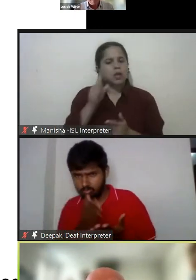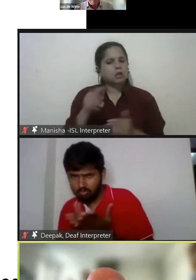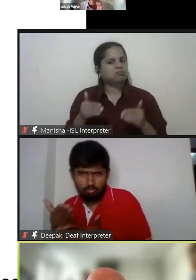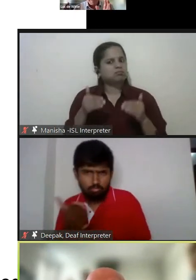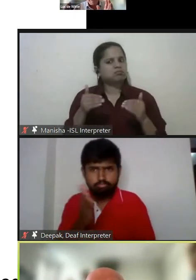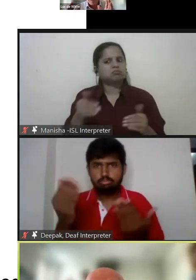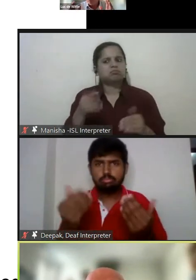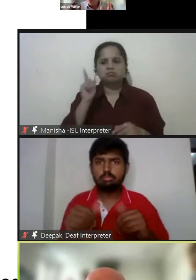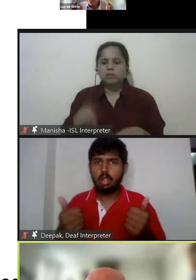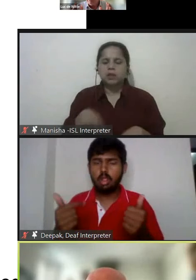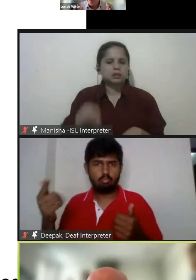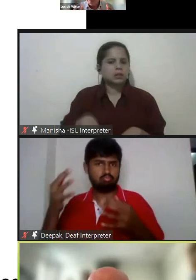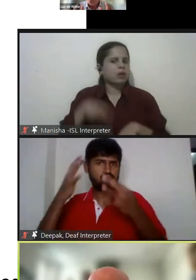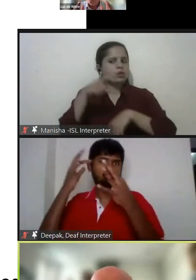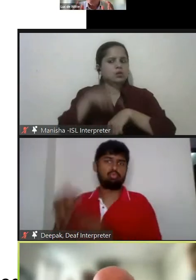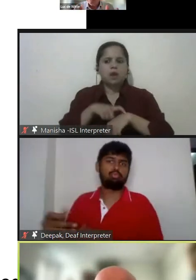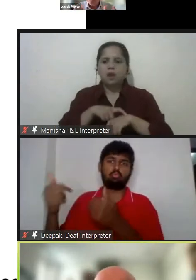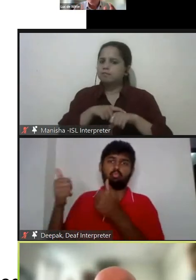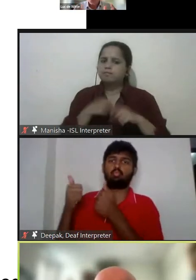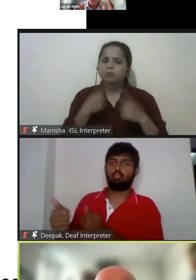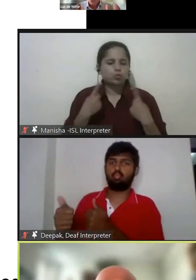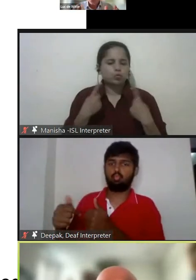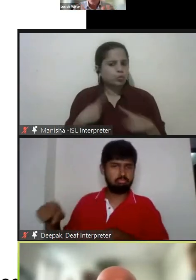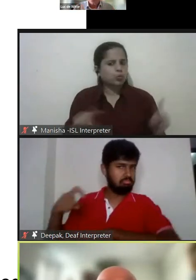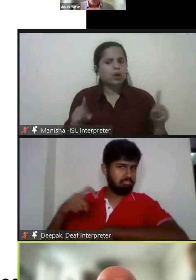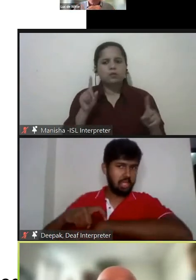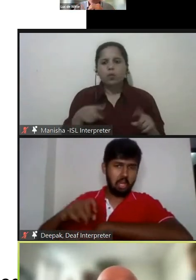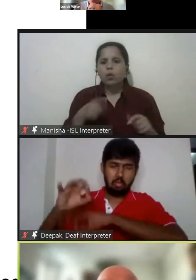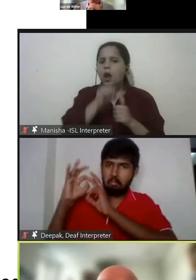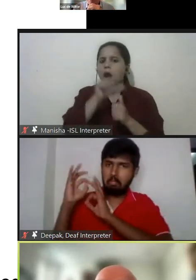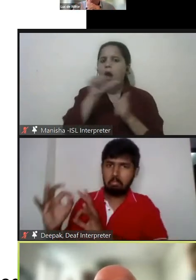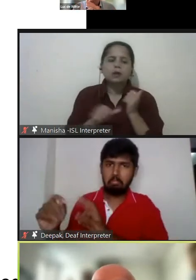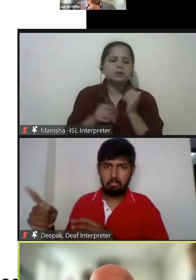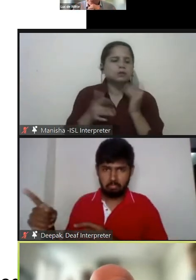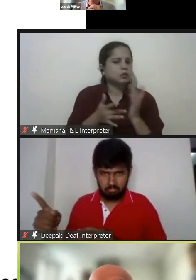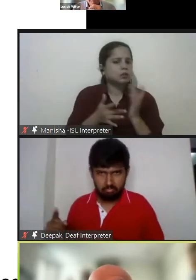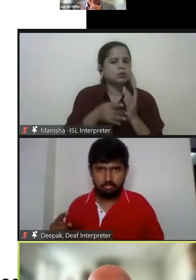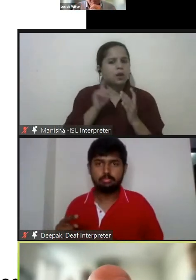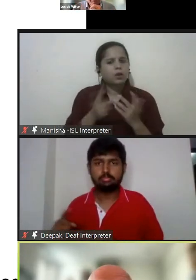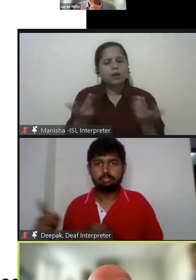to add this perspective of assistive technology and disability to it.